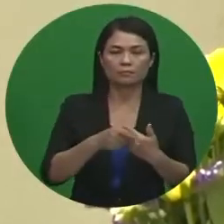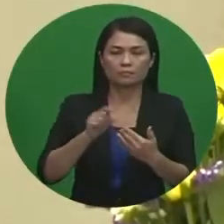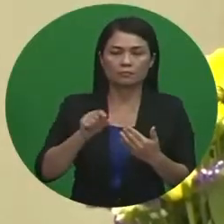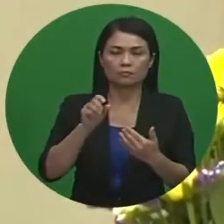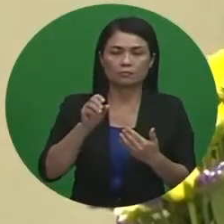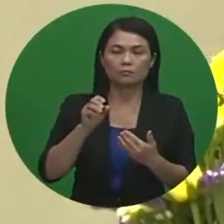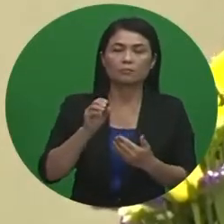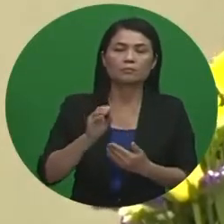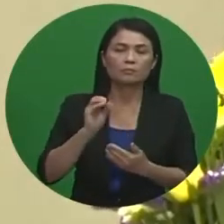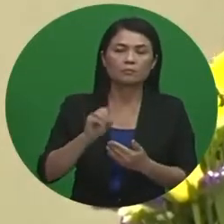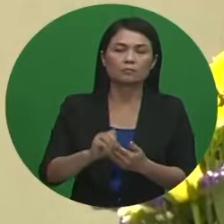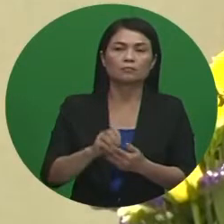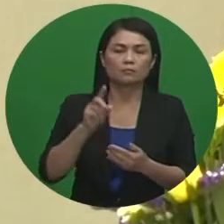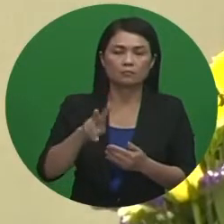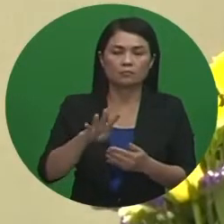Go4eCam